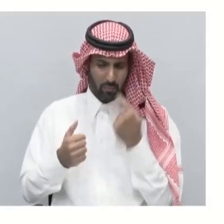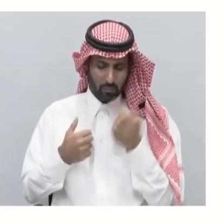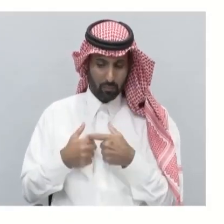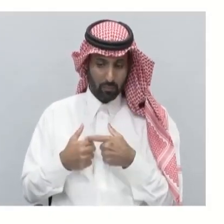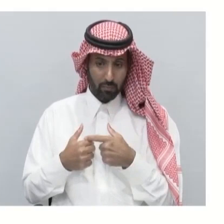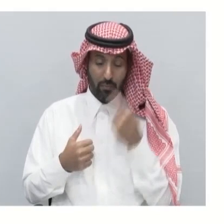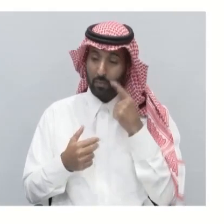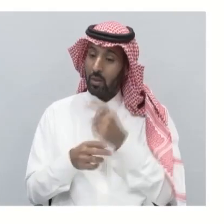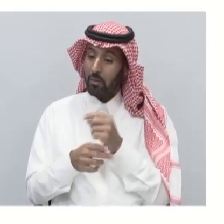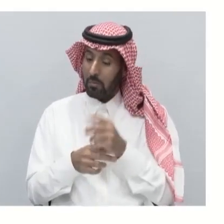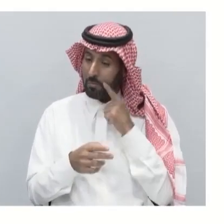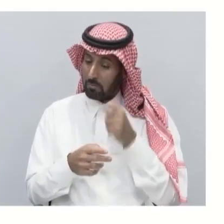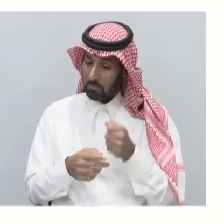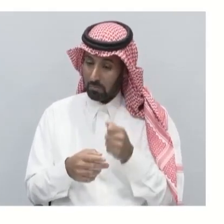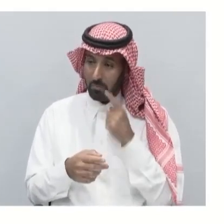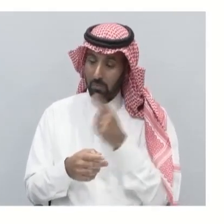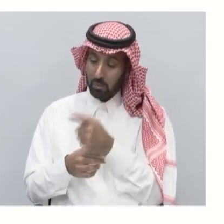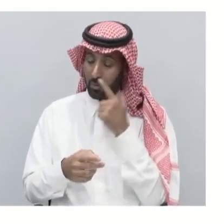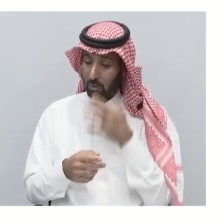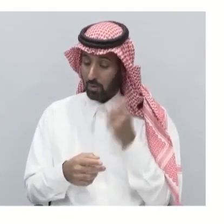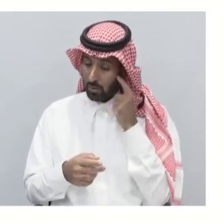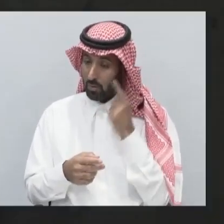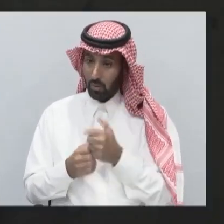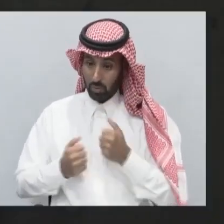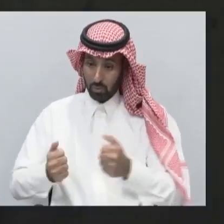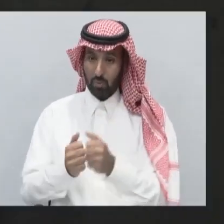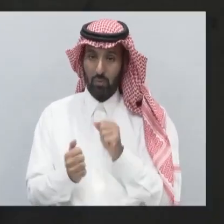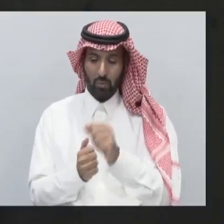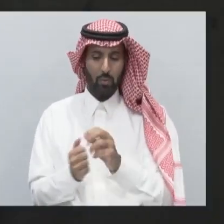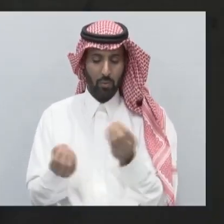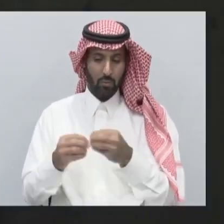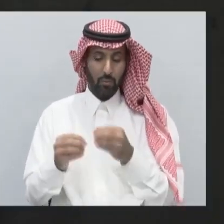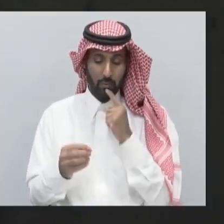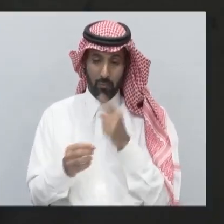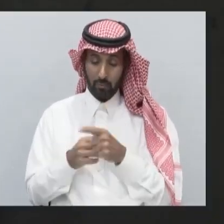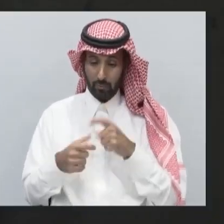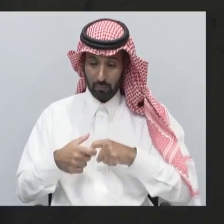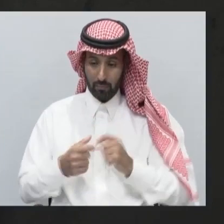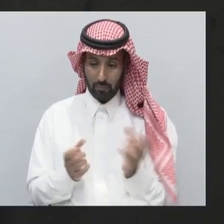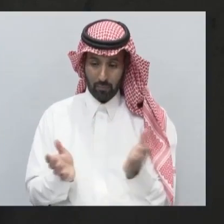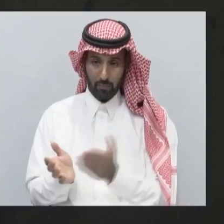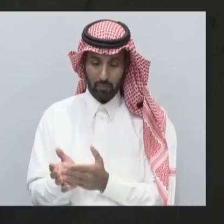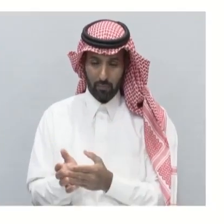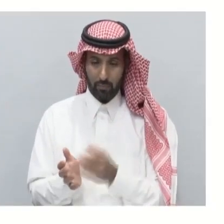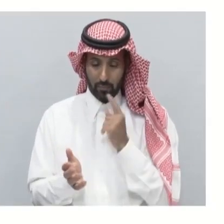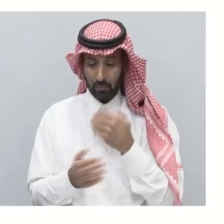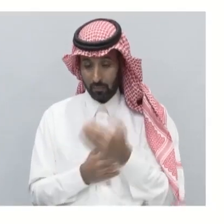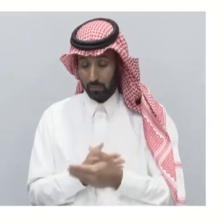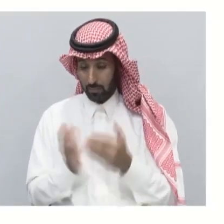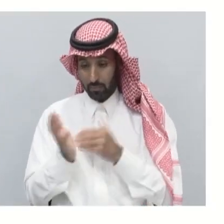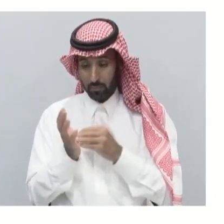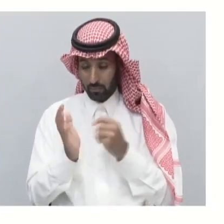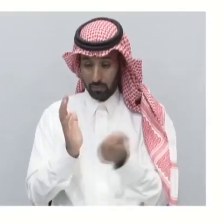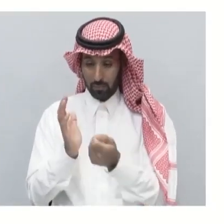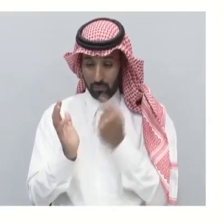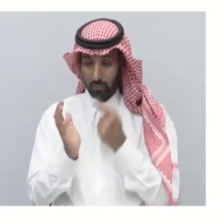said, give my best to your family. So more like related to each other. And by the end, the